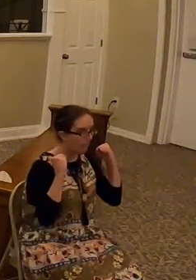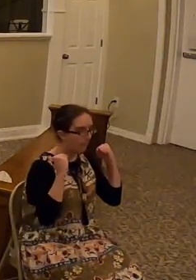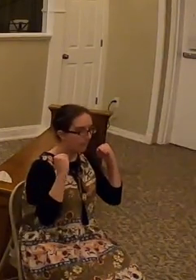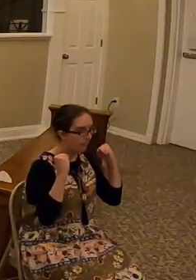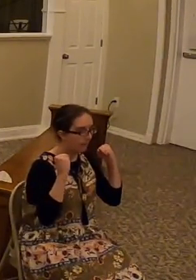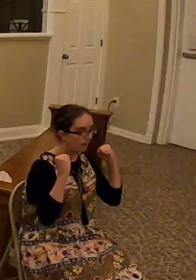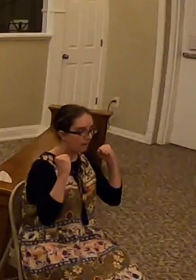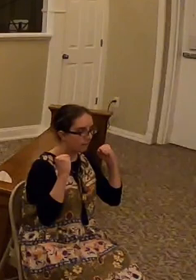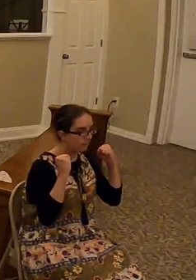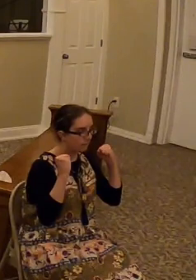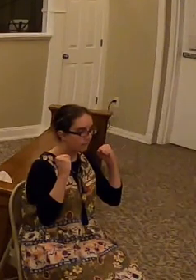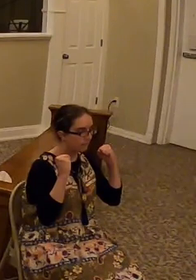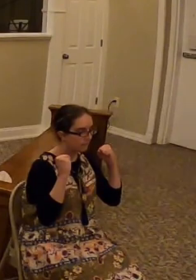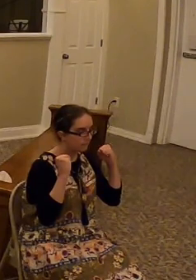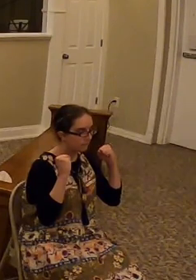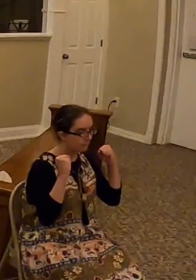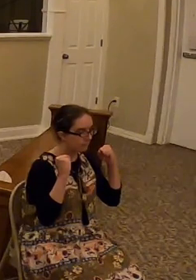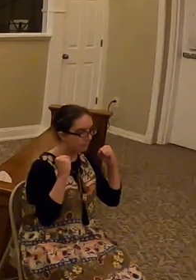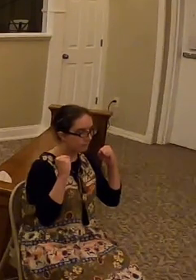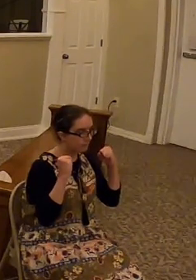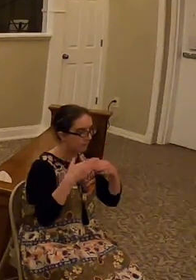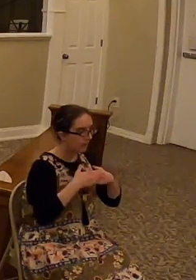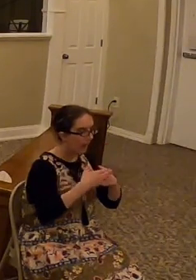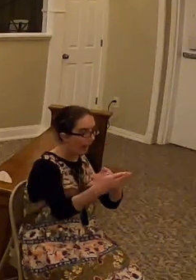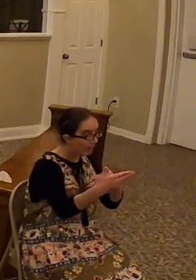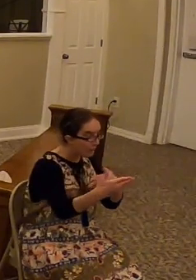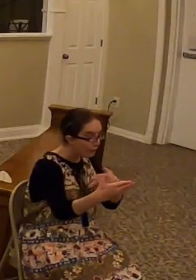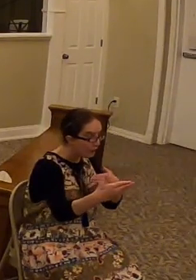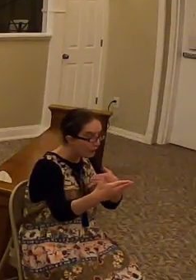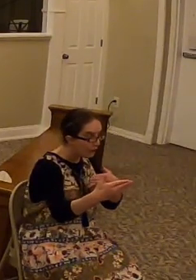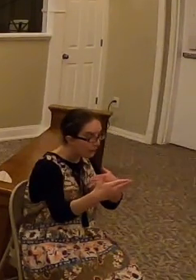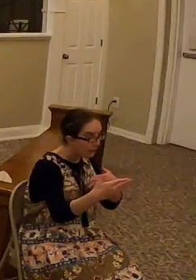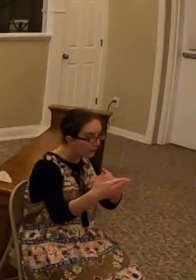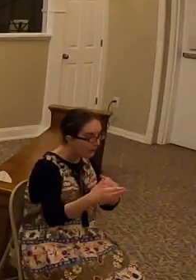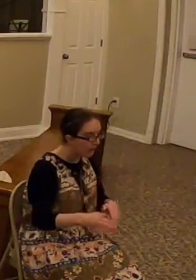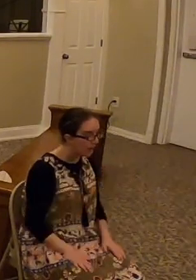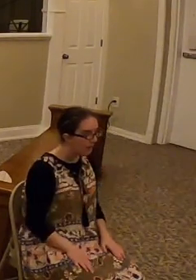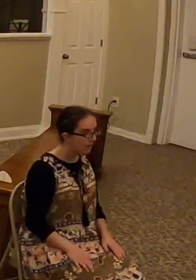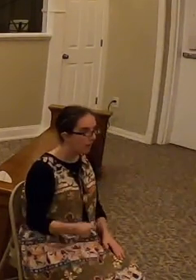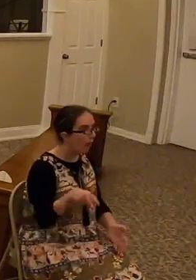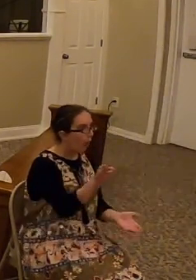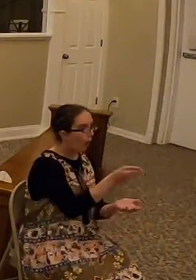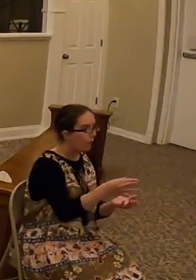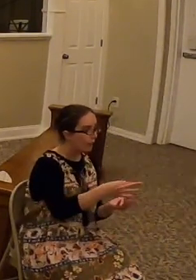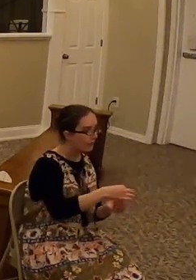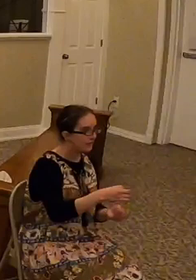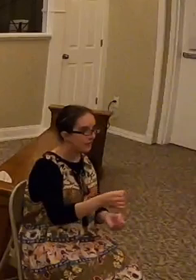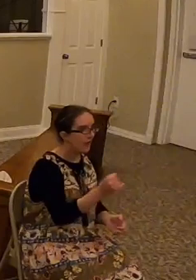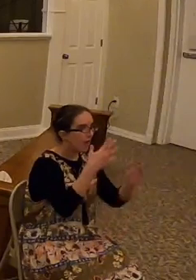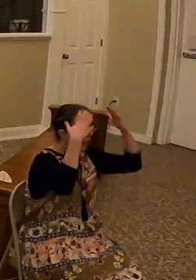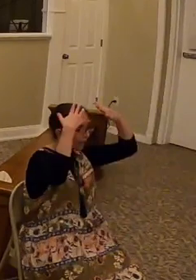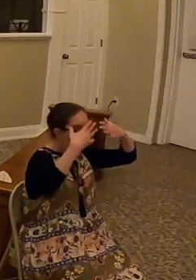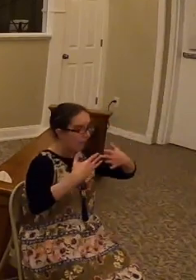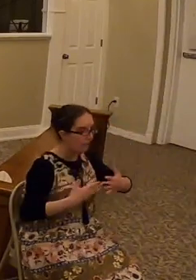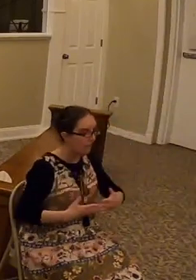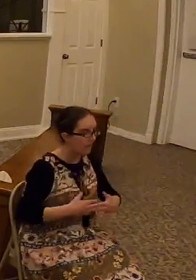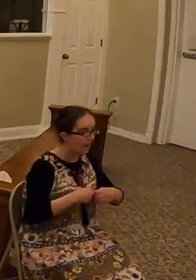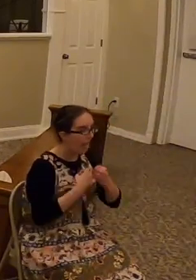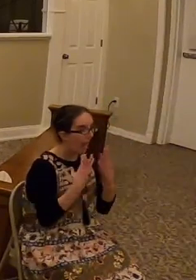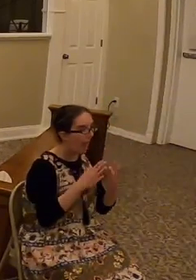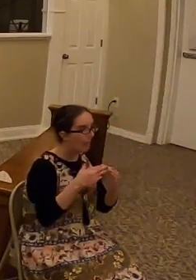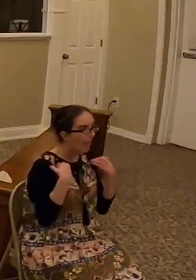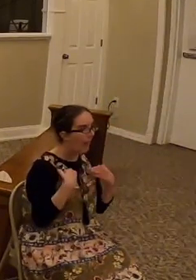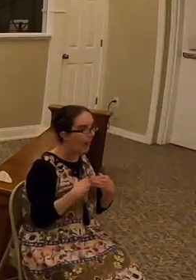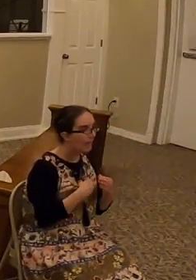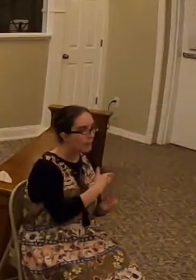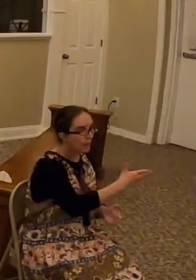after The Holy Ghost has come upon you. How many of us